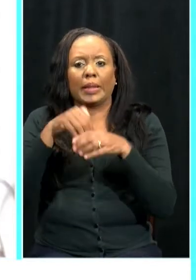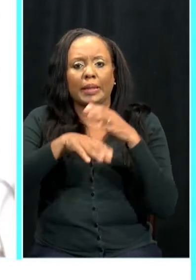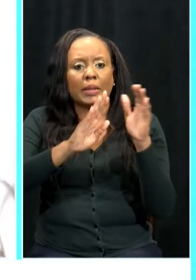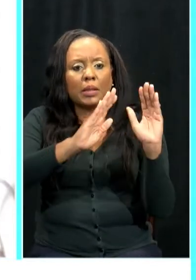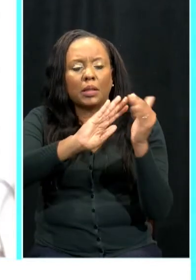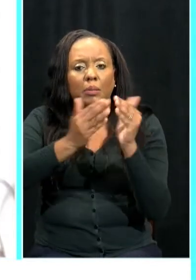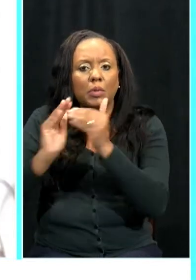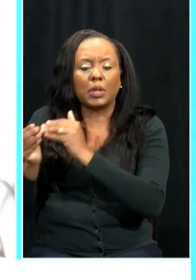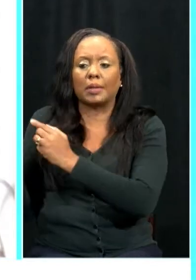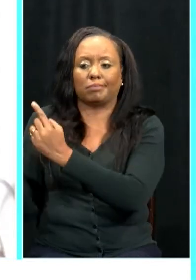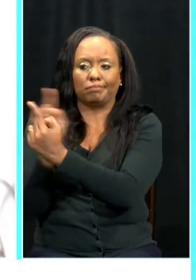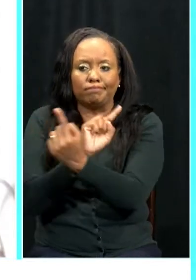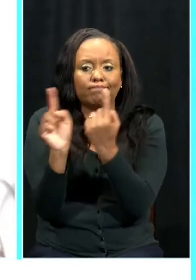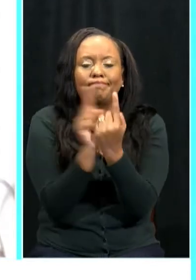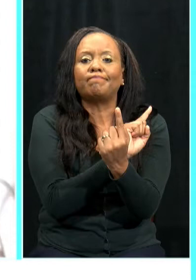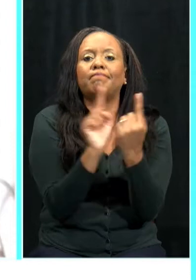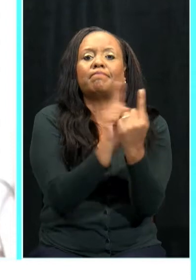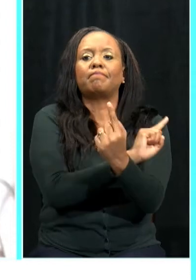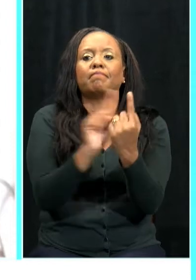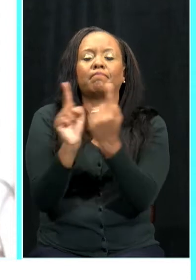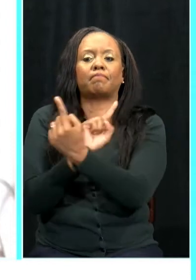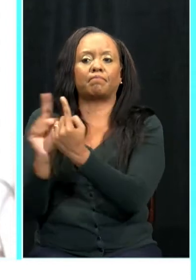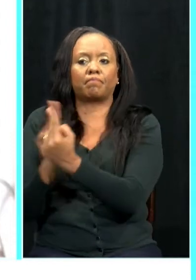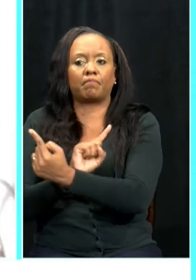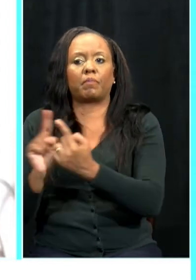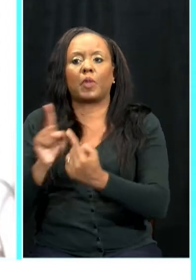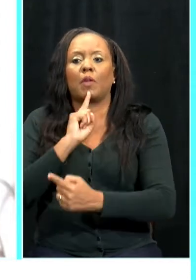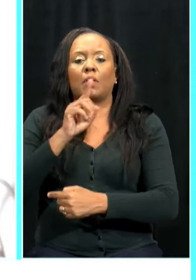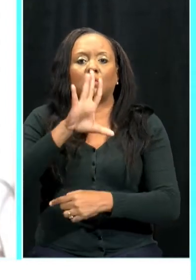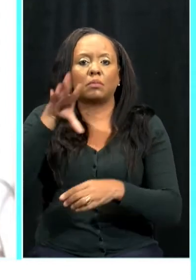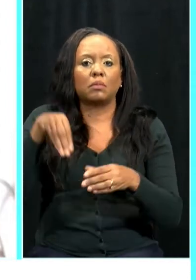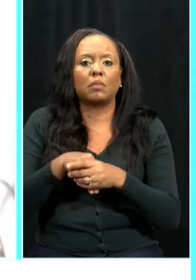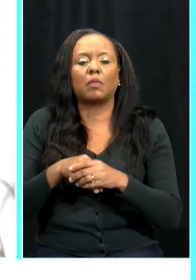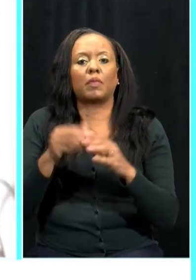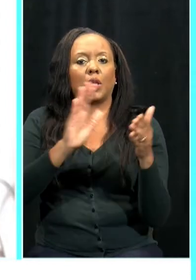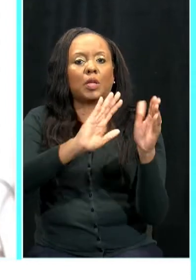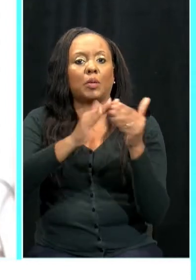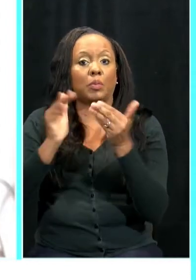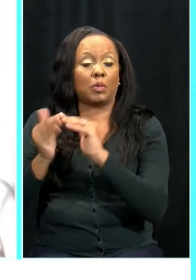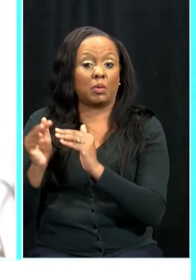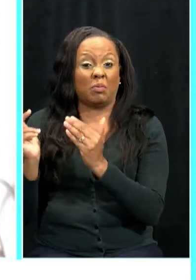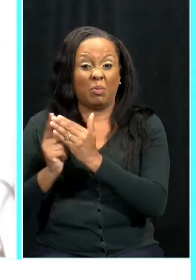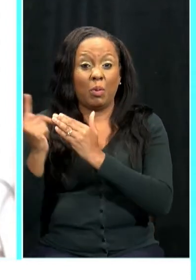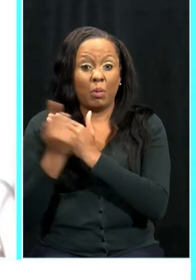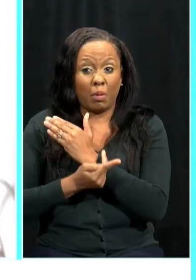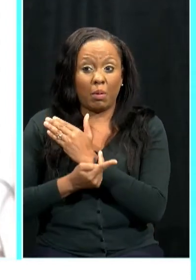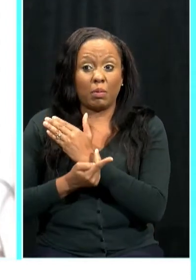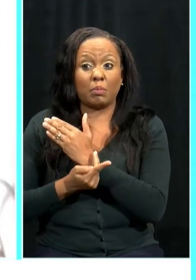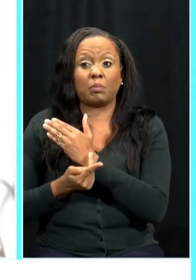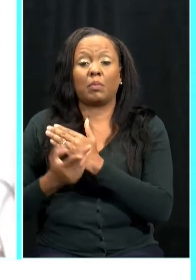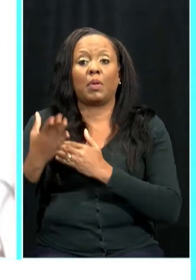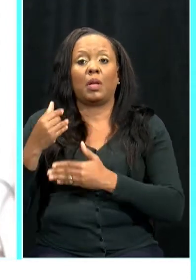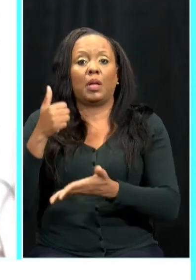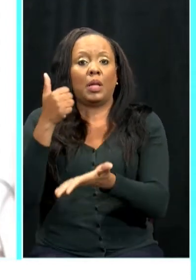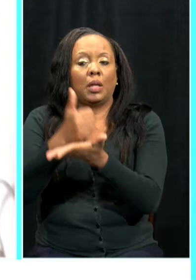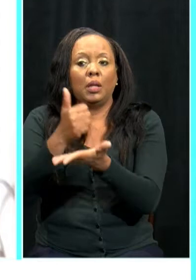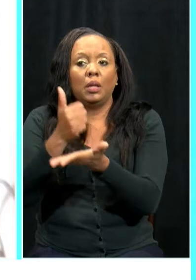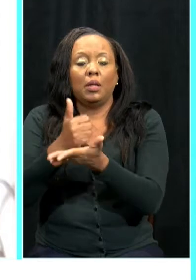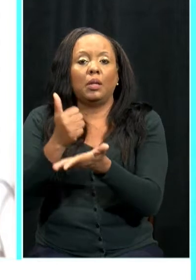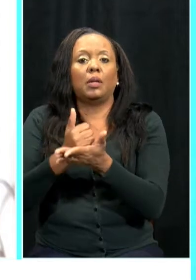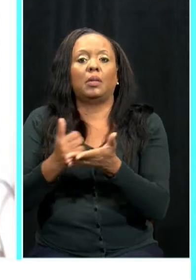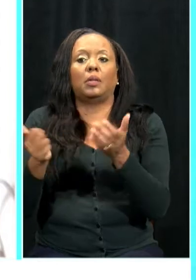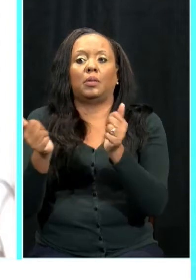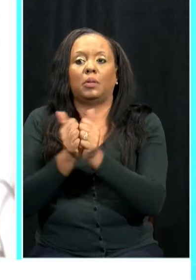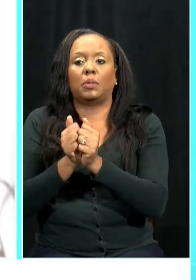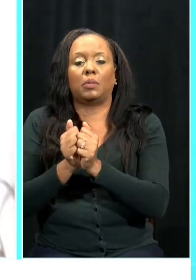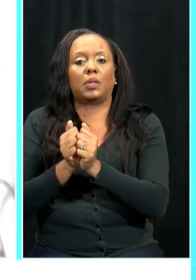people. They took part in many of the community outreach programs and helping with the relief effort